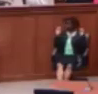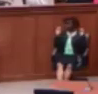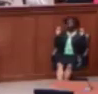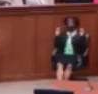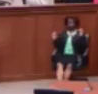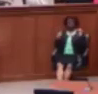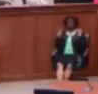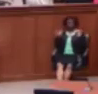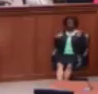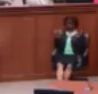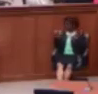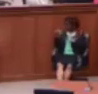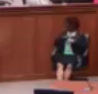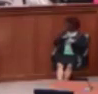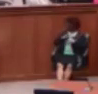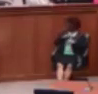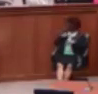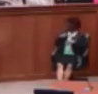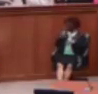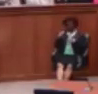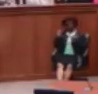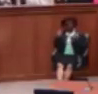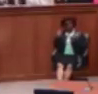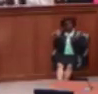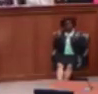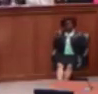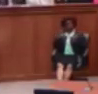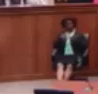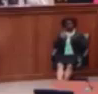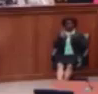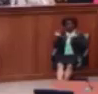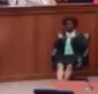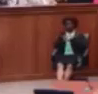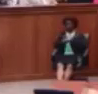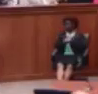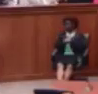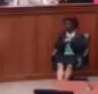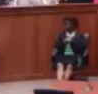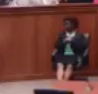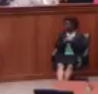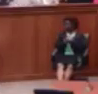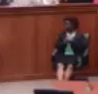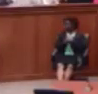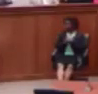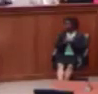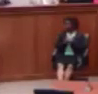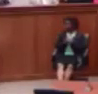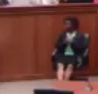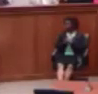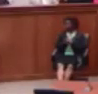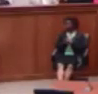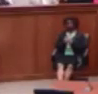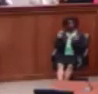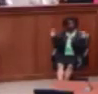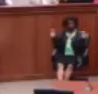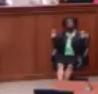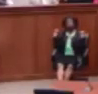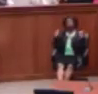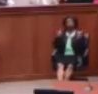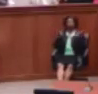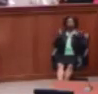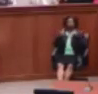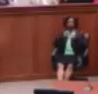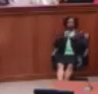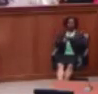comment cards. Board members, do you have any questions or comments on this particular item? Hearing none,